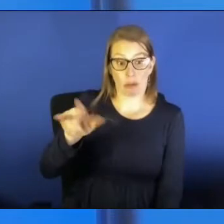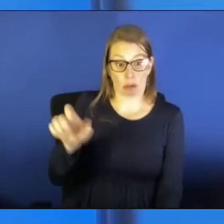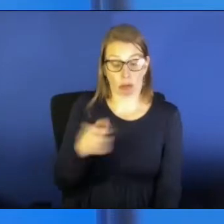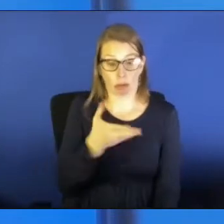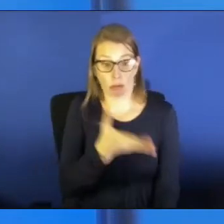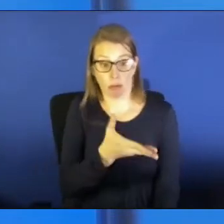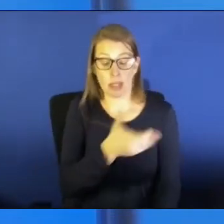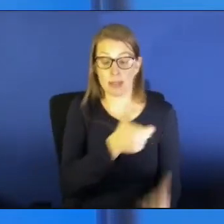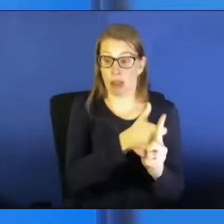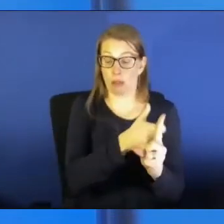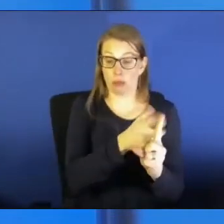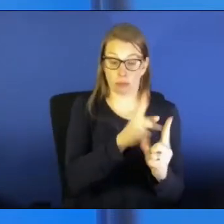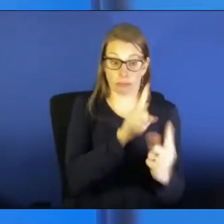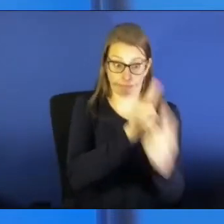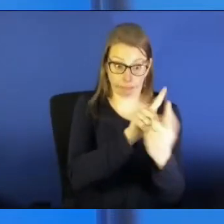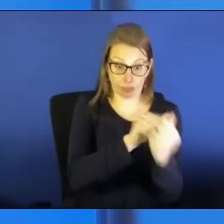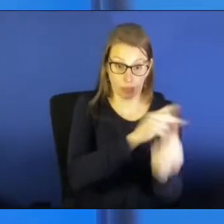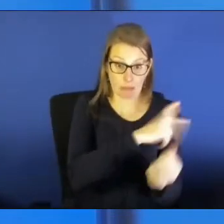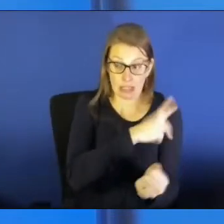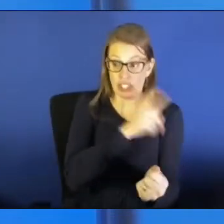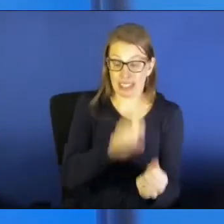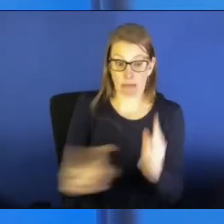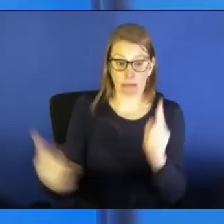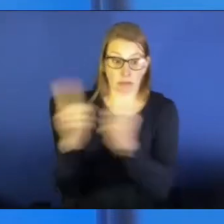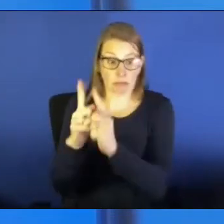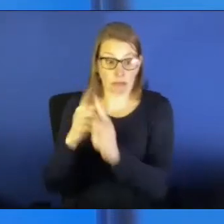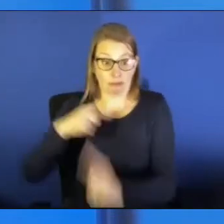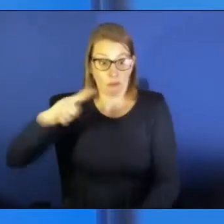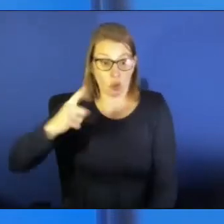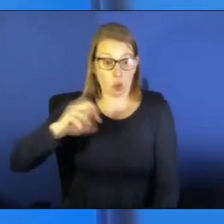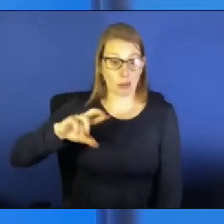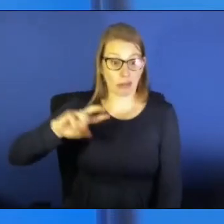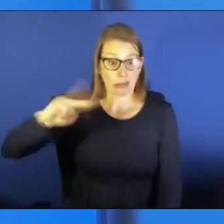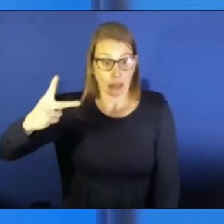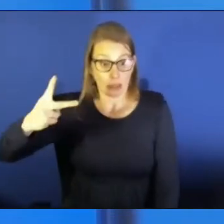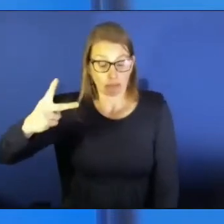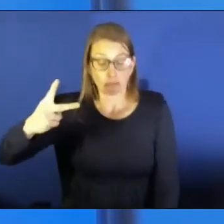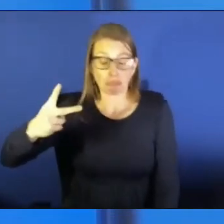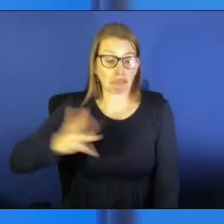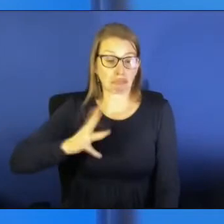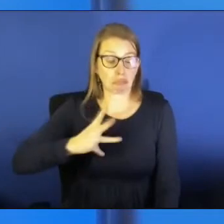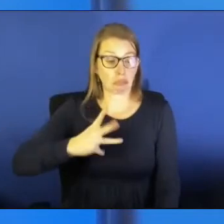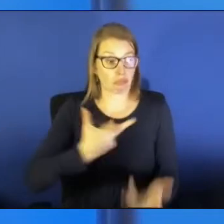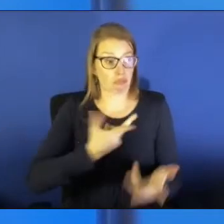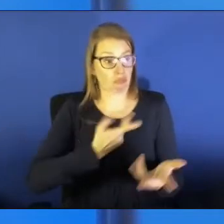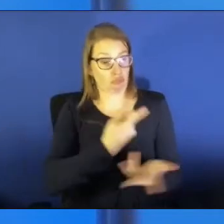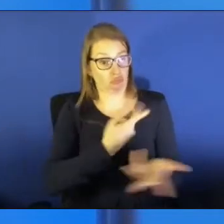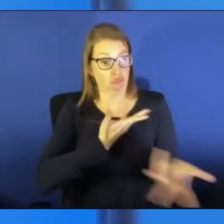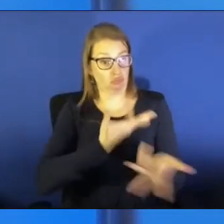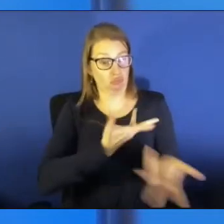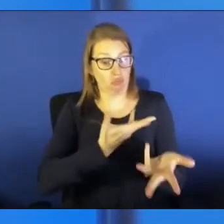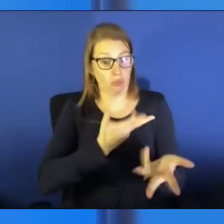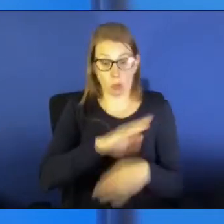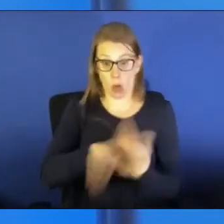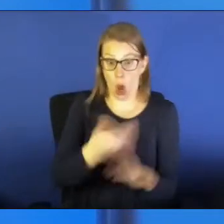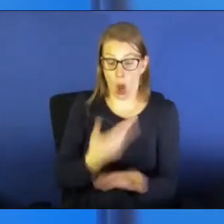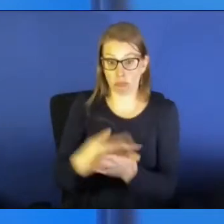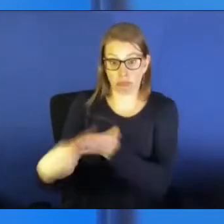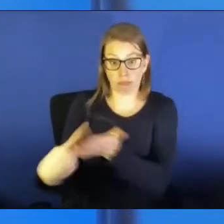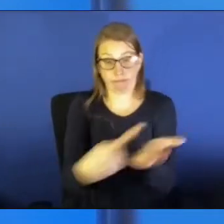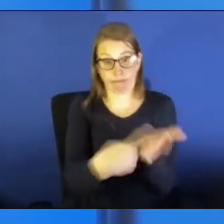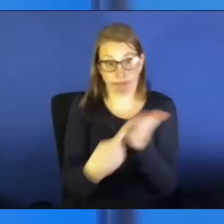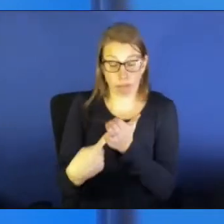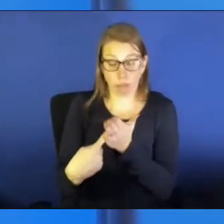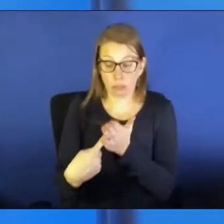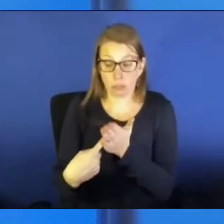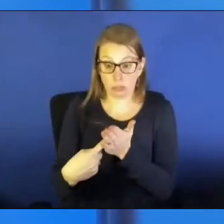maybe they need me first or they need me second, we talk to each other. We all talk probably most days out of the